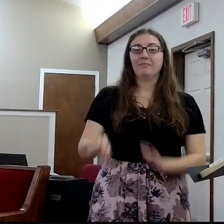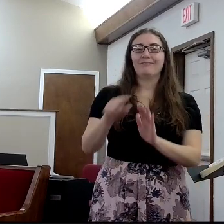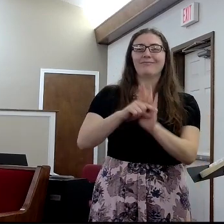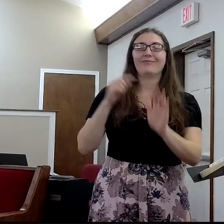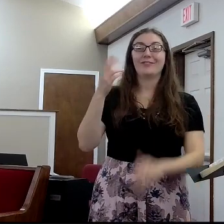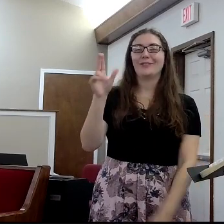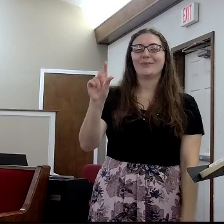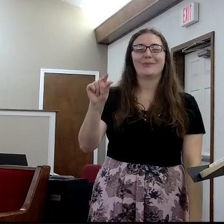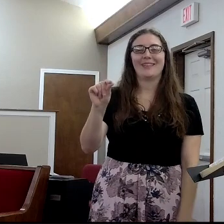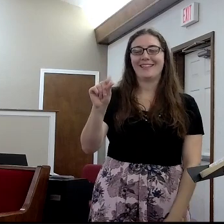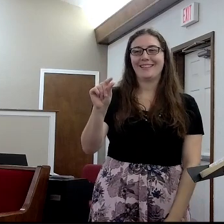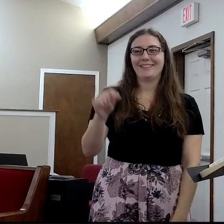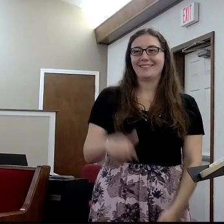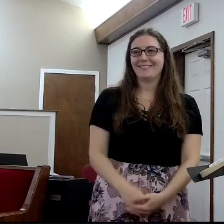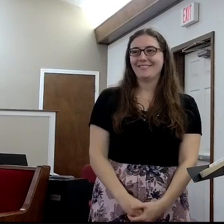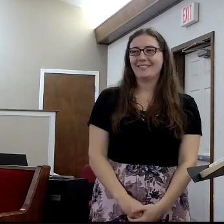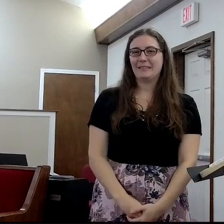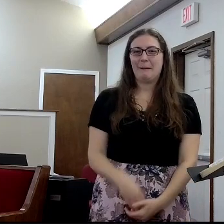Verse number